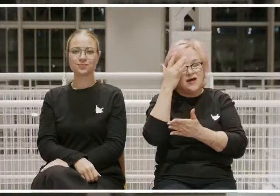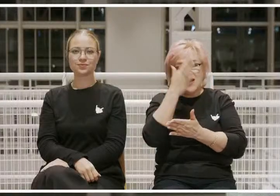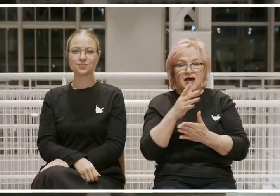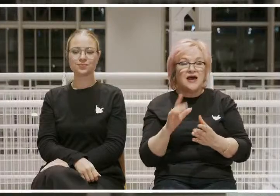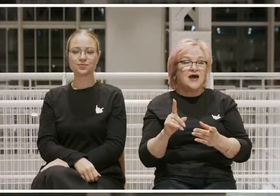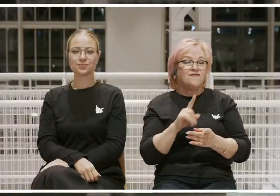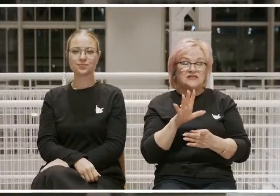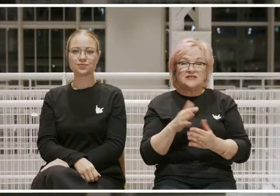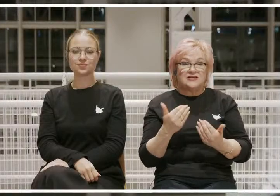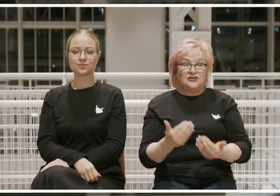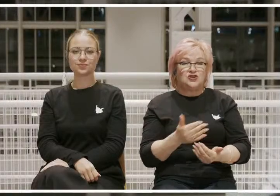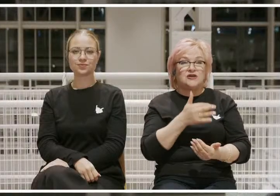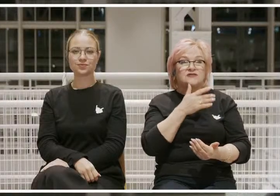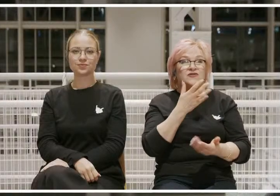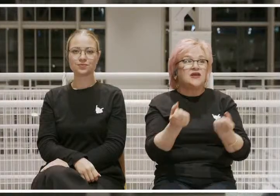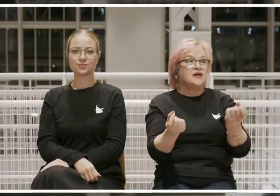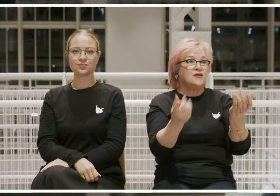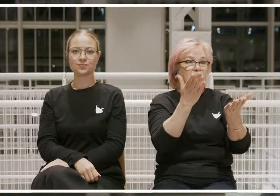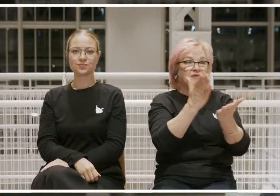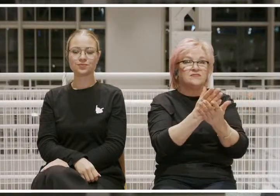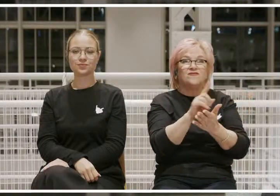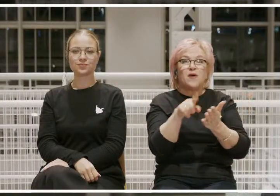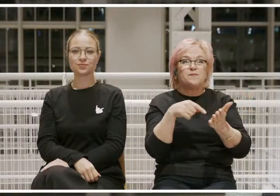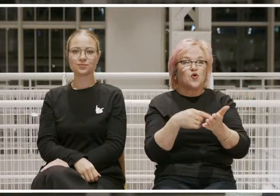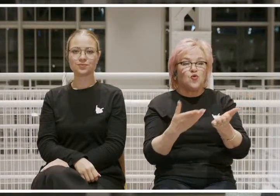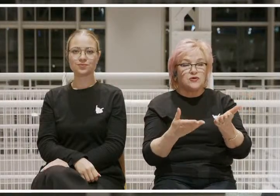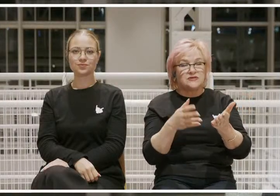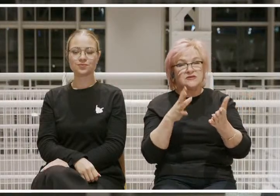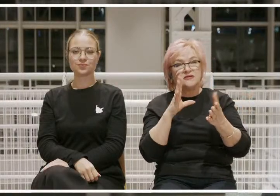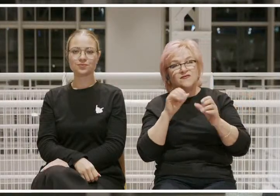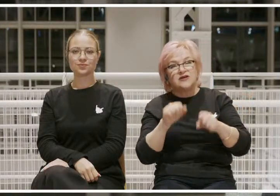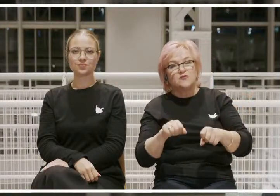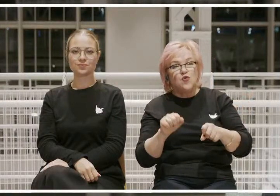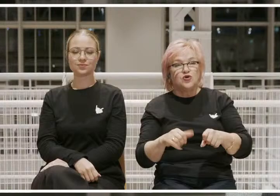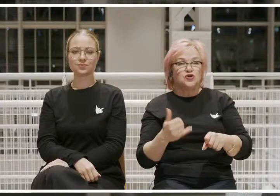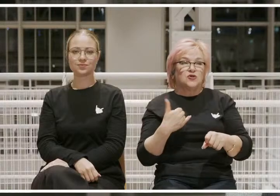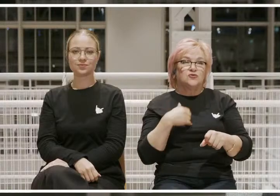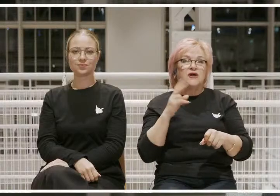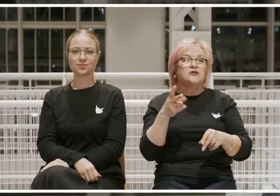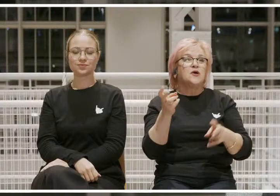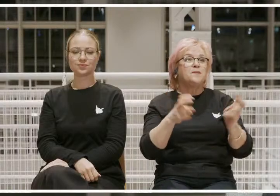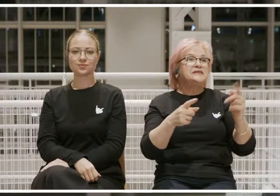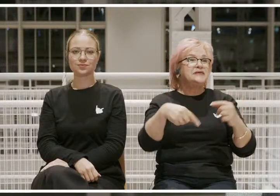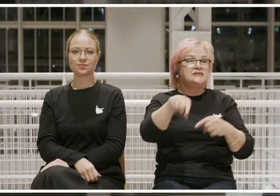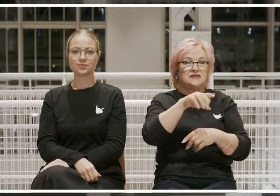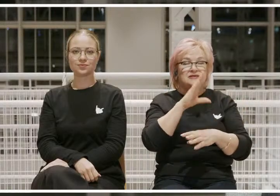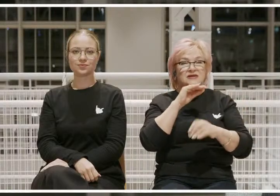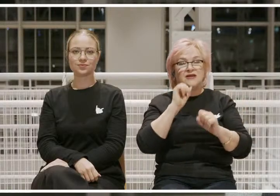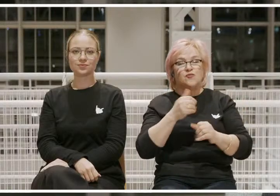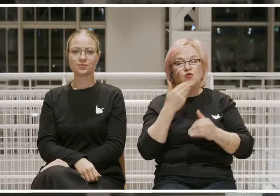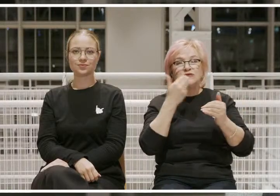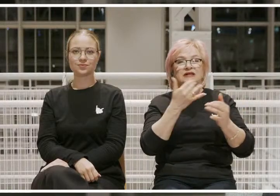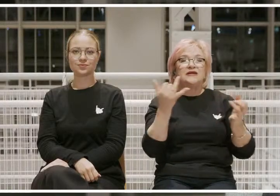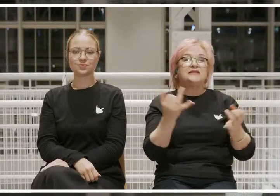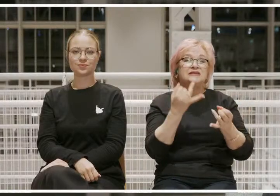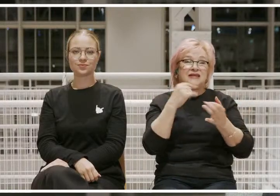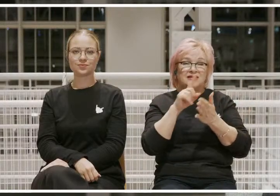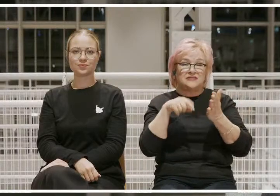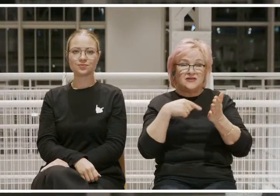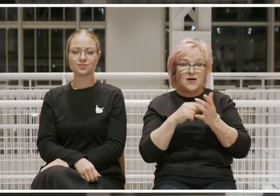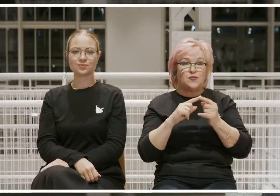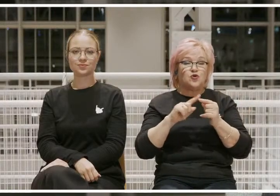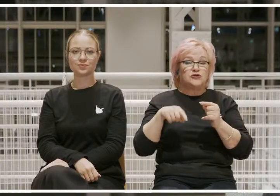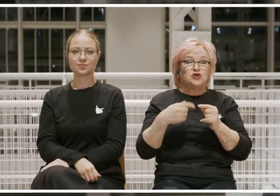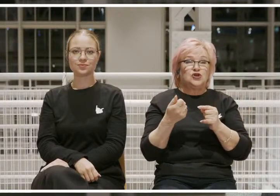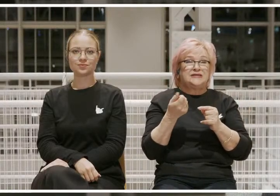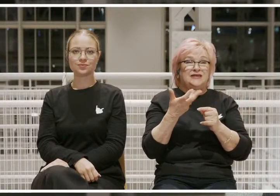ask some questions, so maybe our visitors would also generate some questions. In a few moments, we will give the